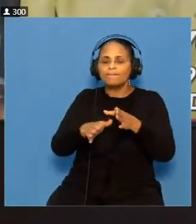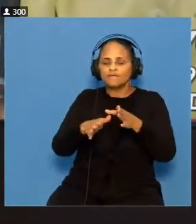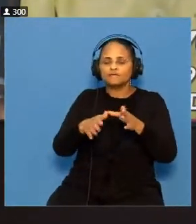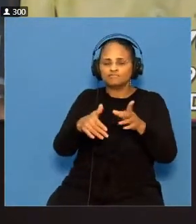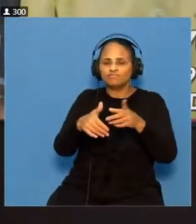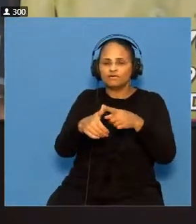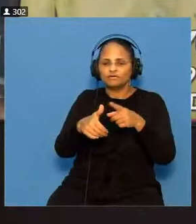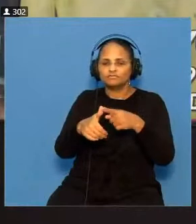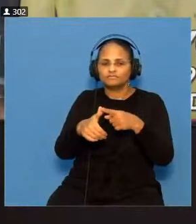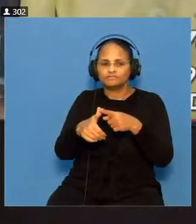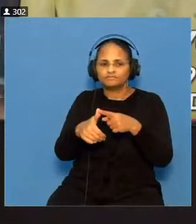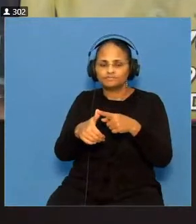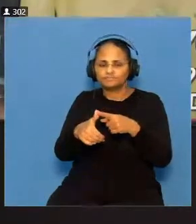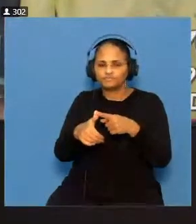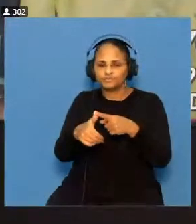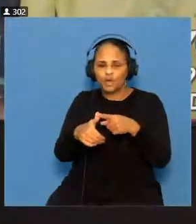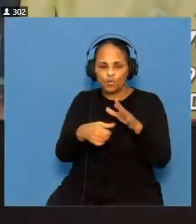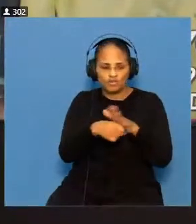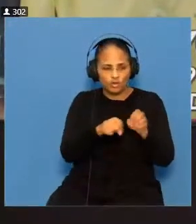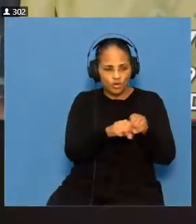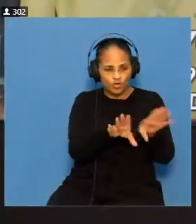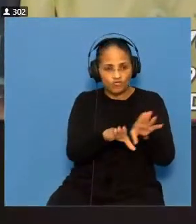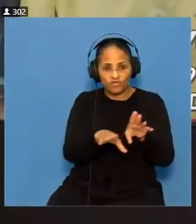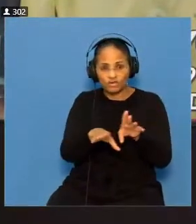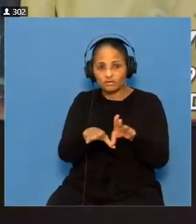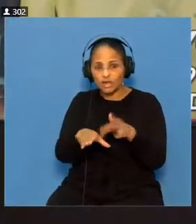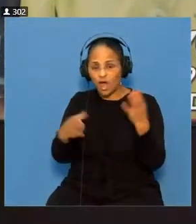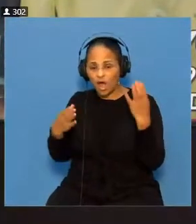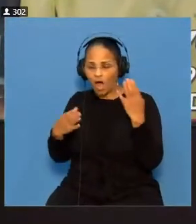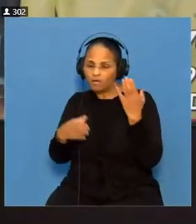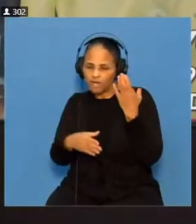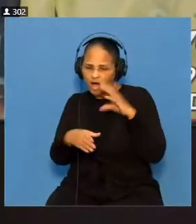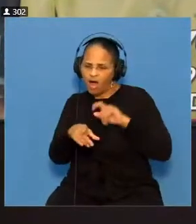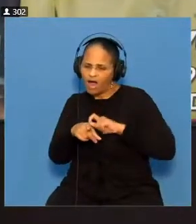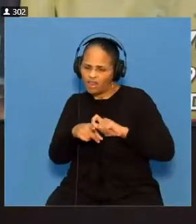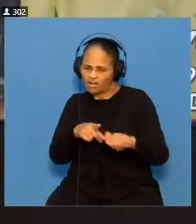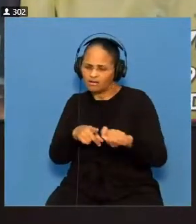individually. Excuse me. With respect to the COVID hotline, there